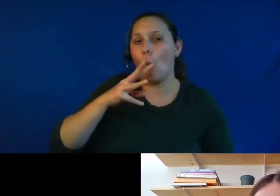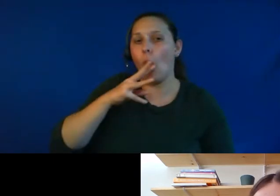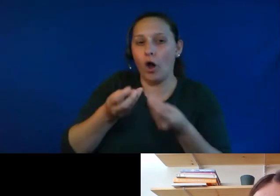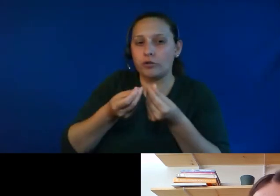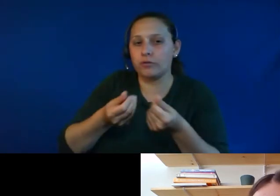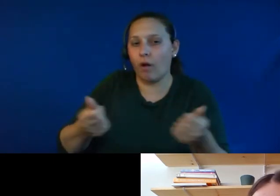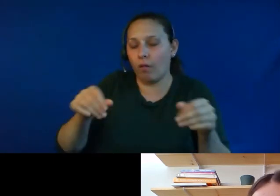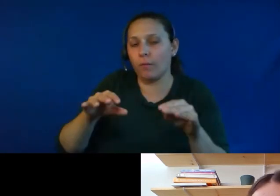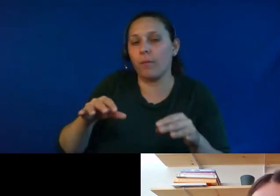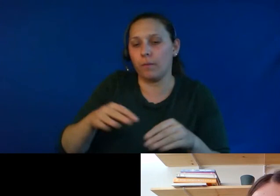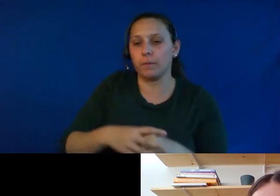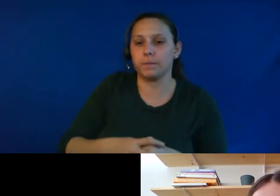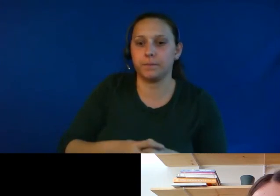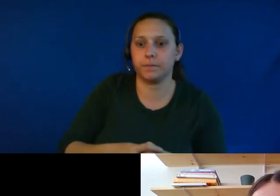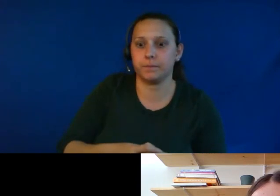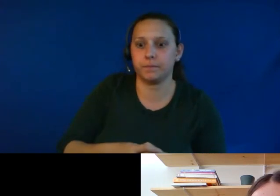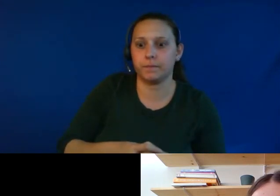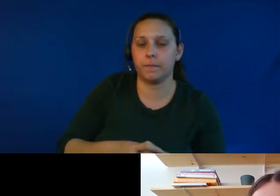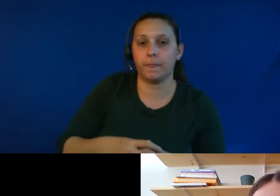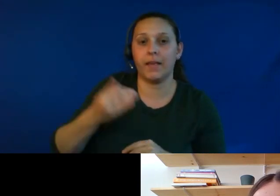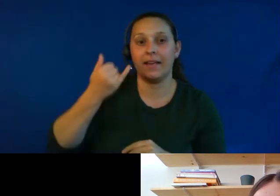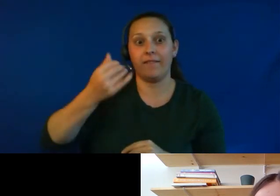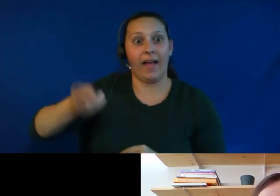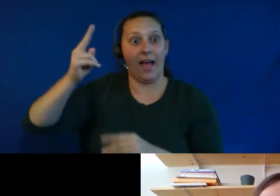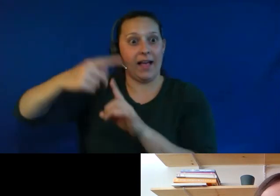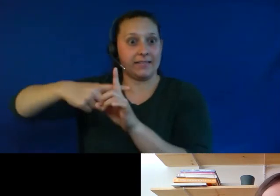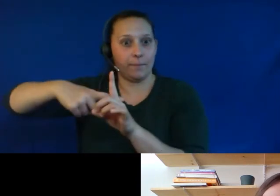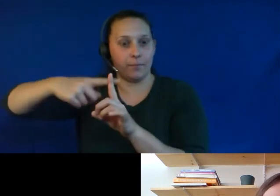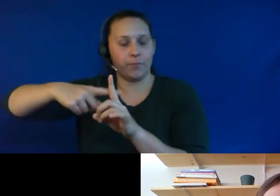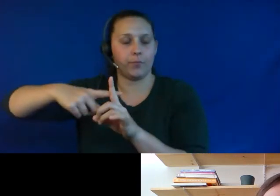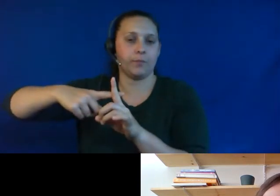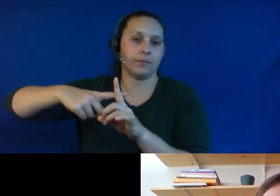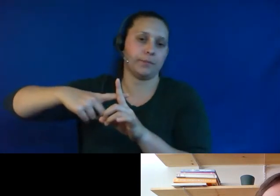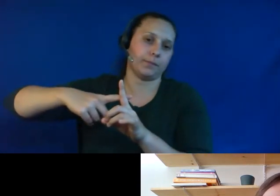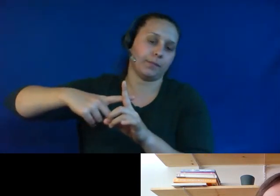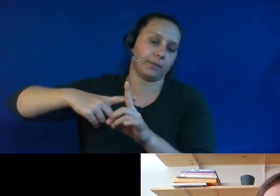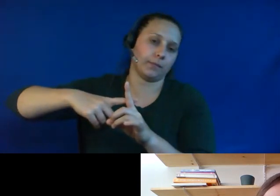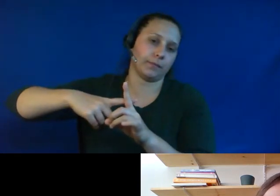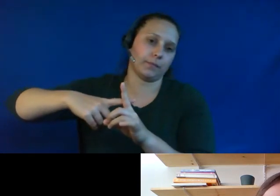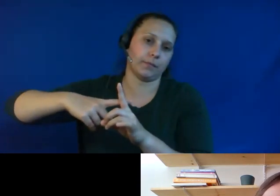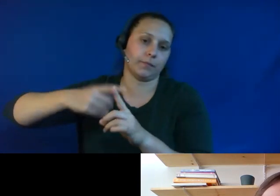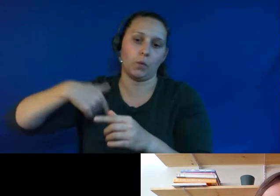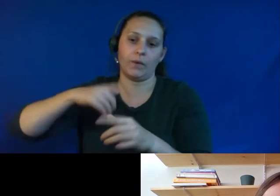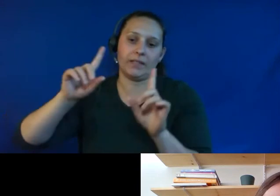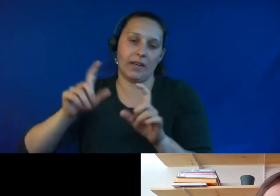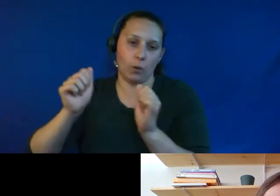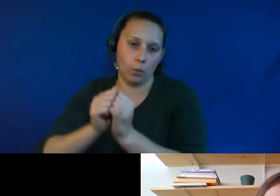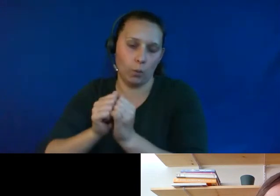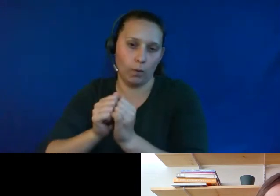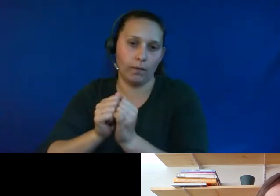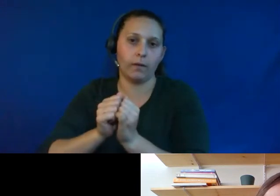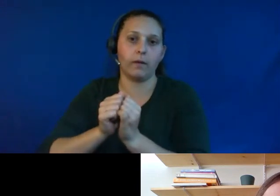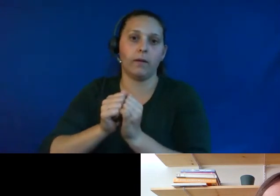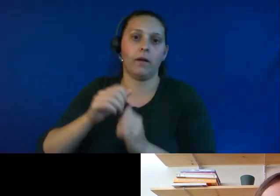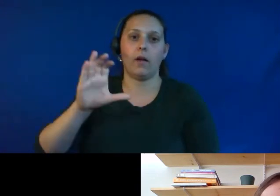that we've spoken about as well. For the high temperature ones, there are some high temperature filaments that we are testing with. So things I have mentioned in the past,